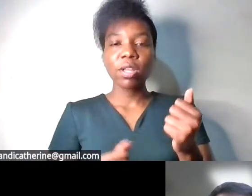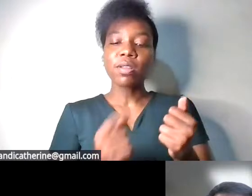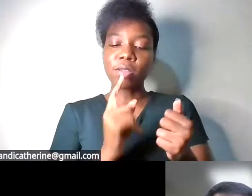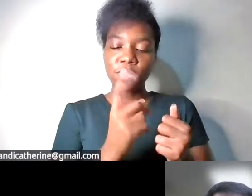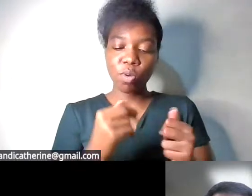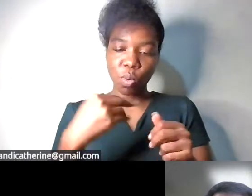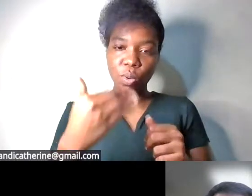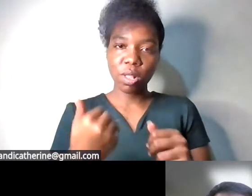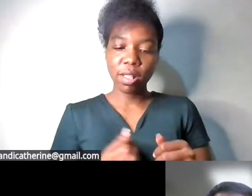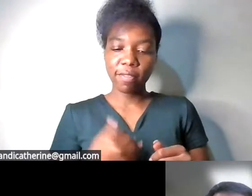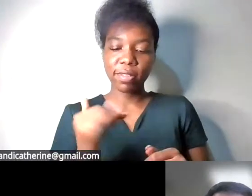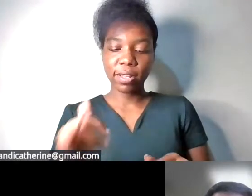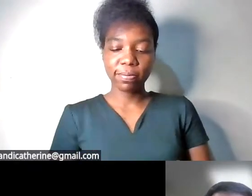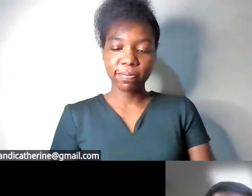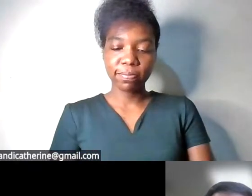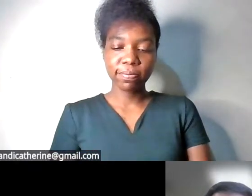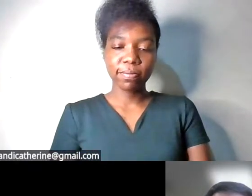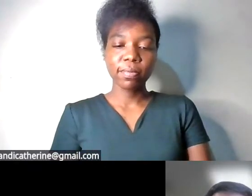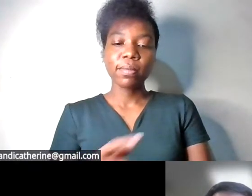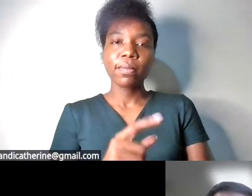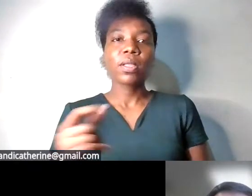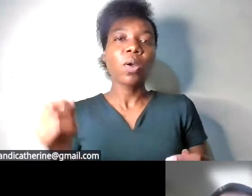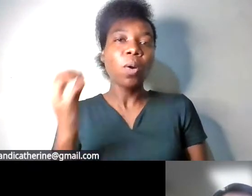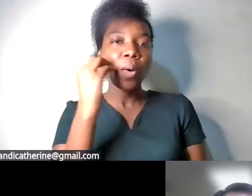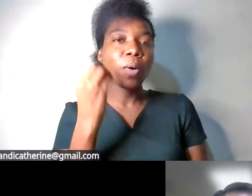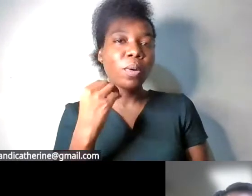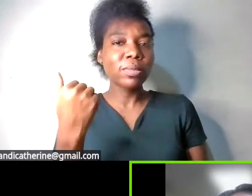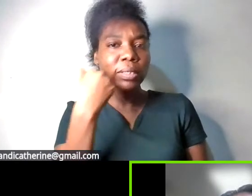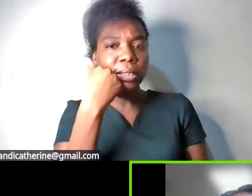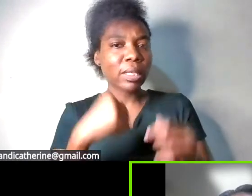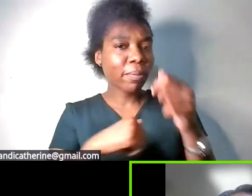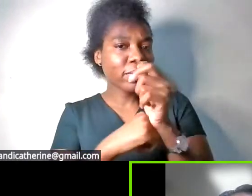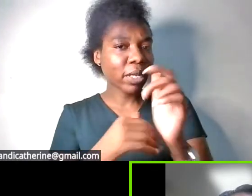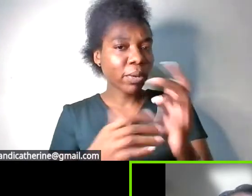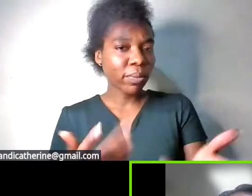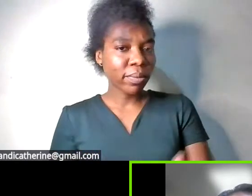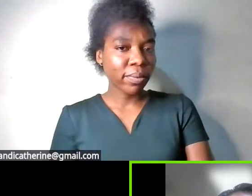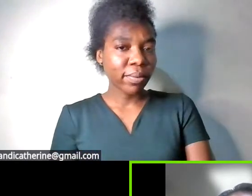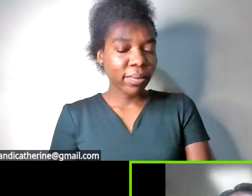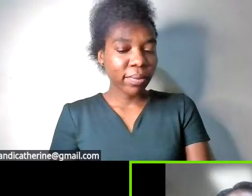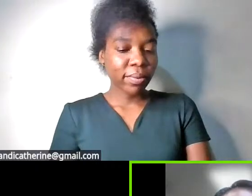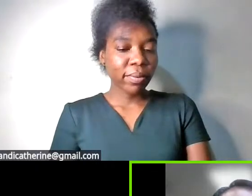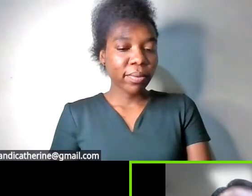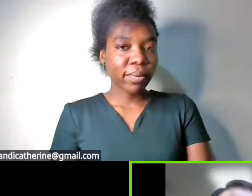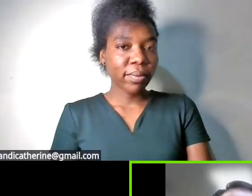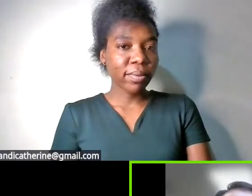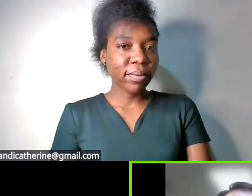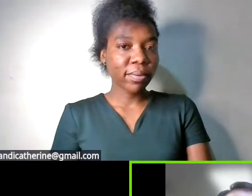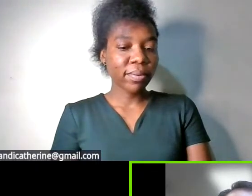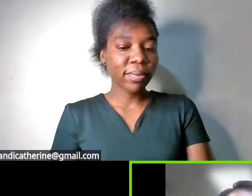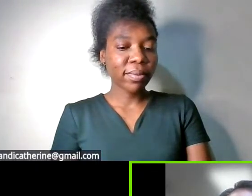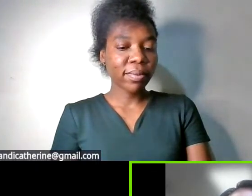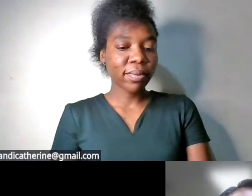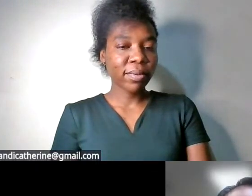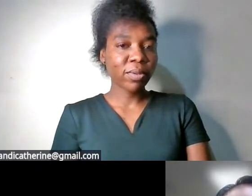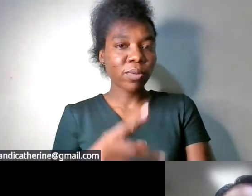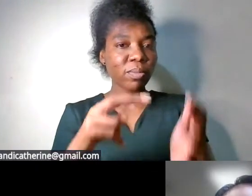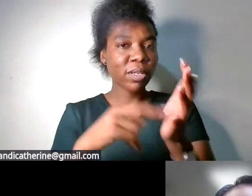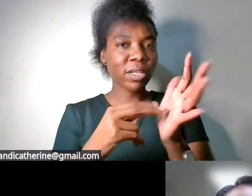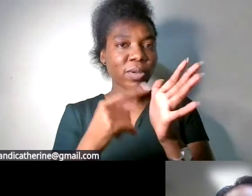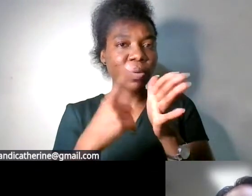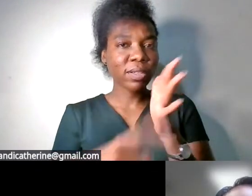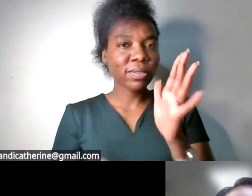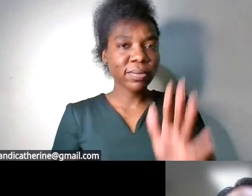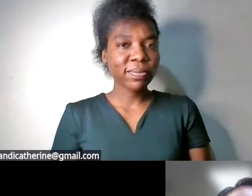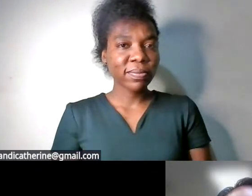do you support them with homesick? Sorry, homesick? What do you mean by when they want to, I